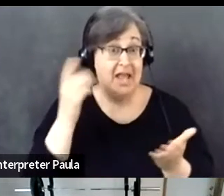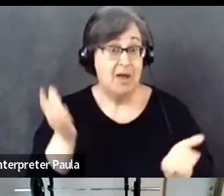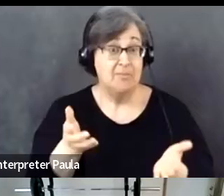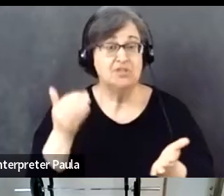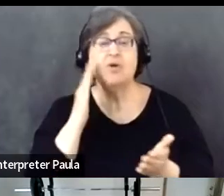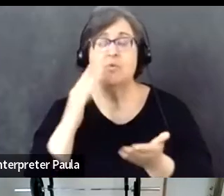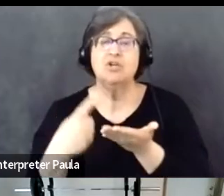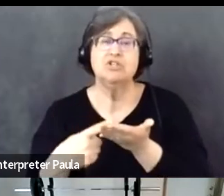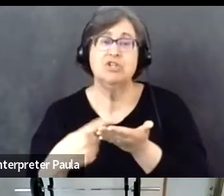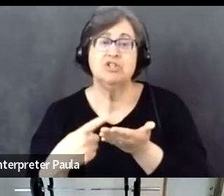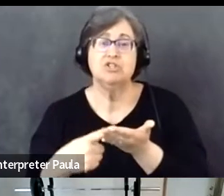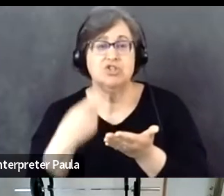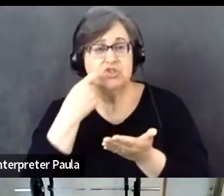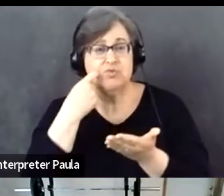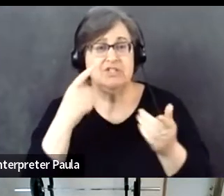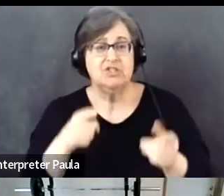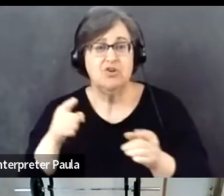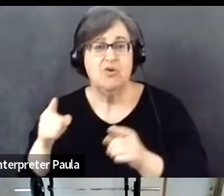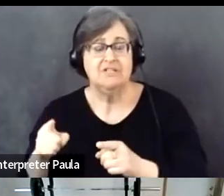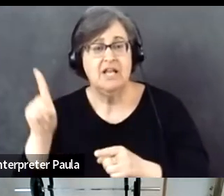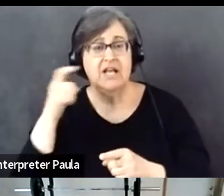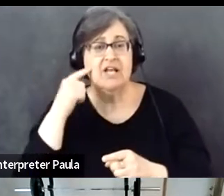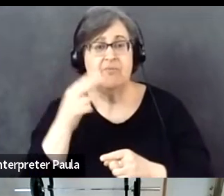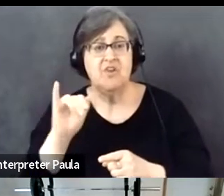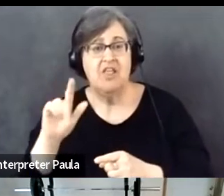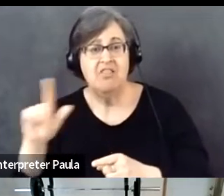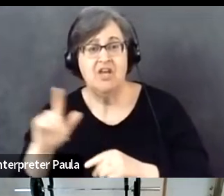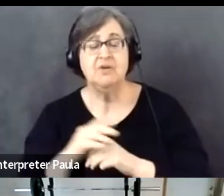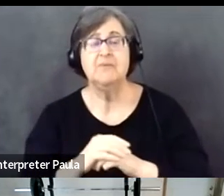the latest goings on Capitol Hill in terms of